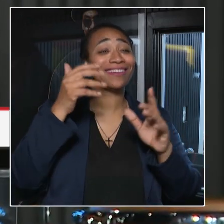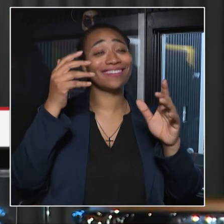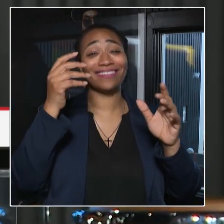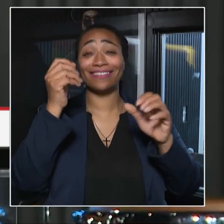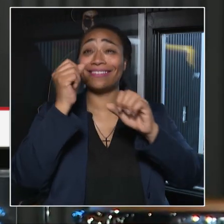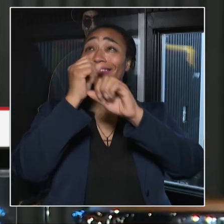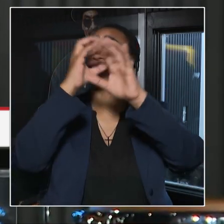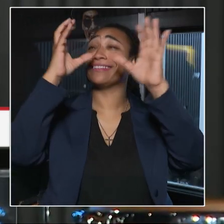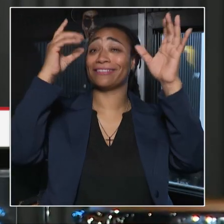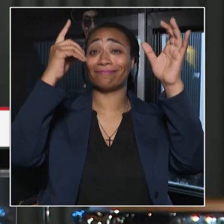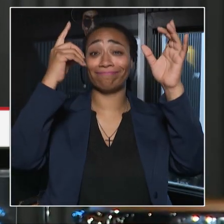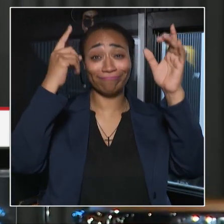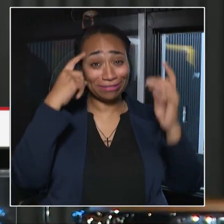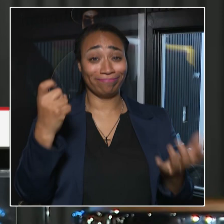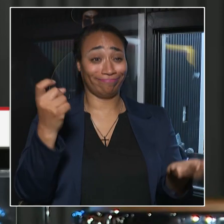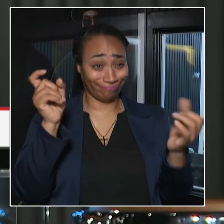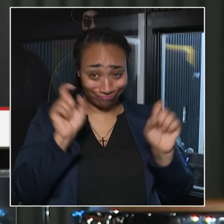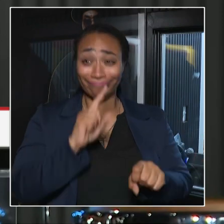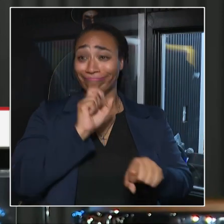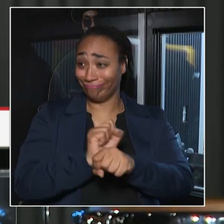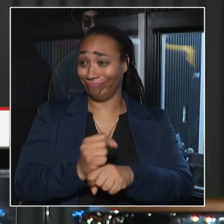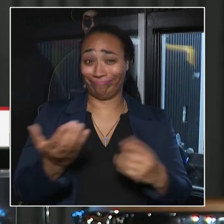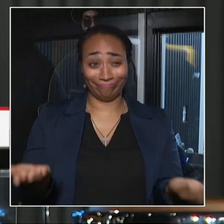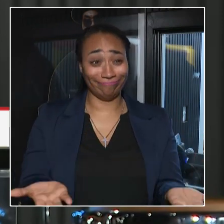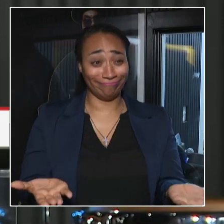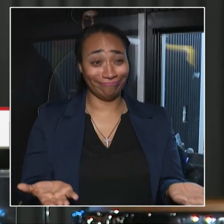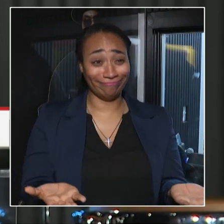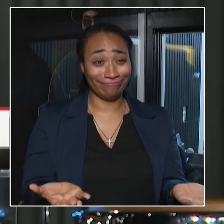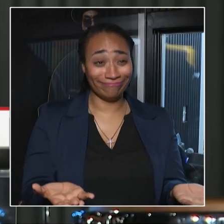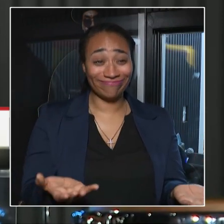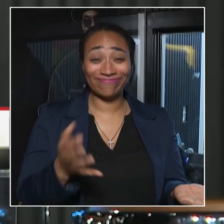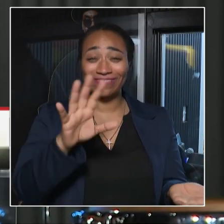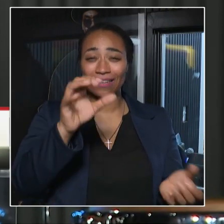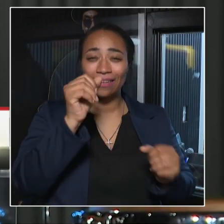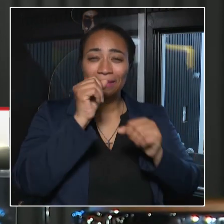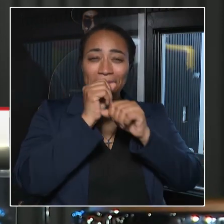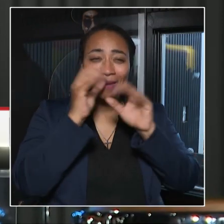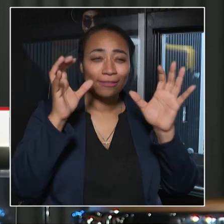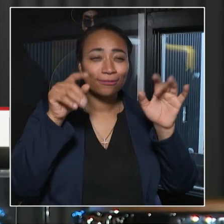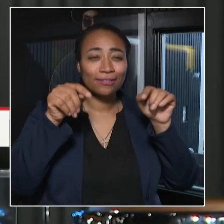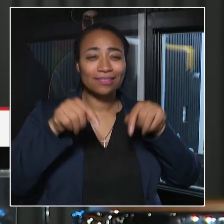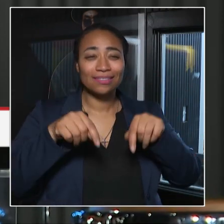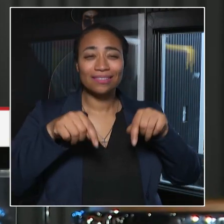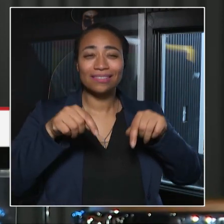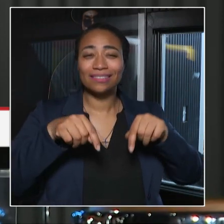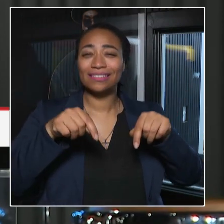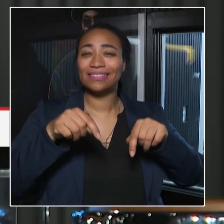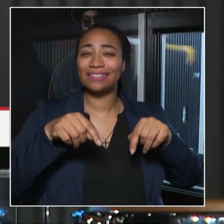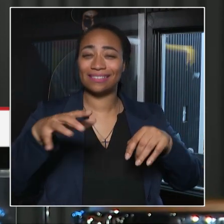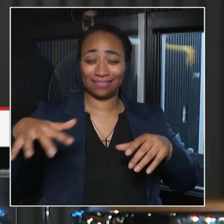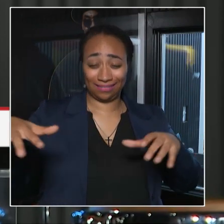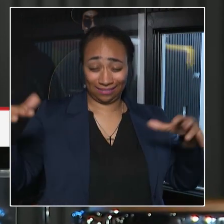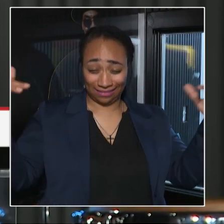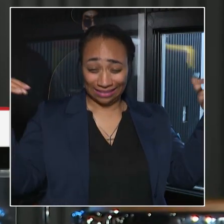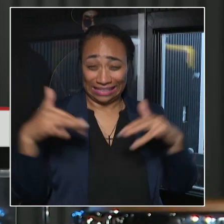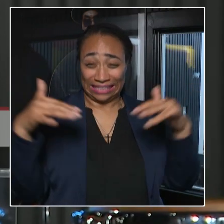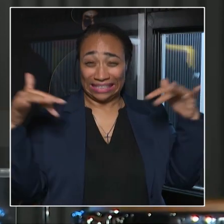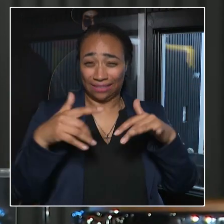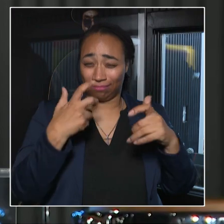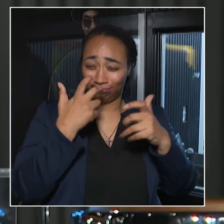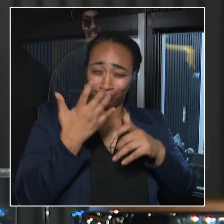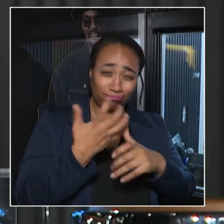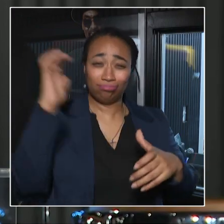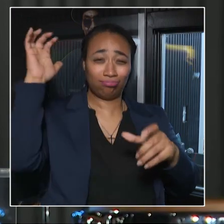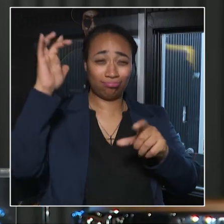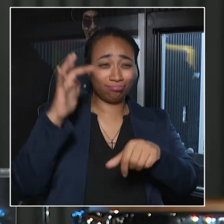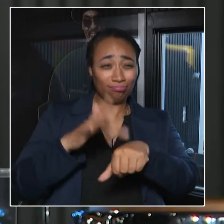thought the museum would be the hottest place to be and people banging down their door trying to be here. And the best way, for all the years that I've been